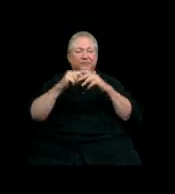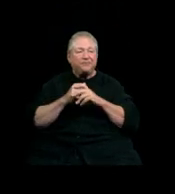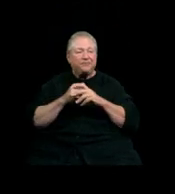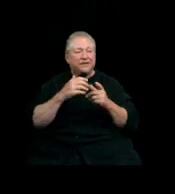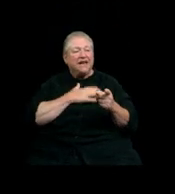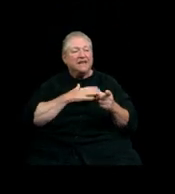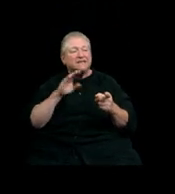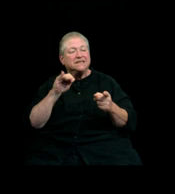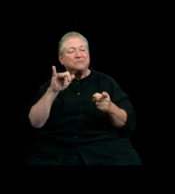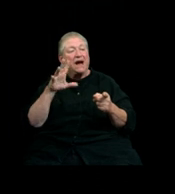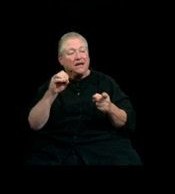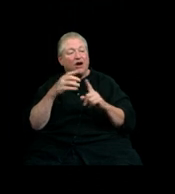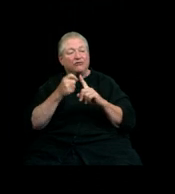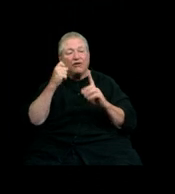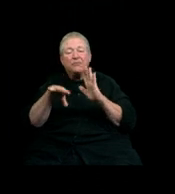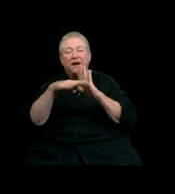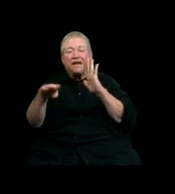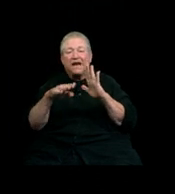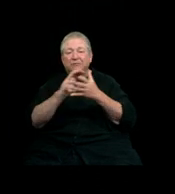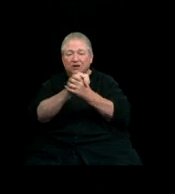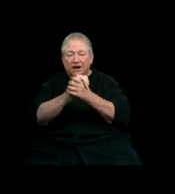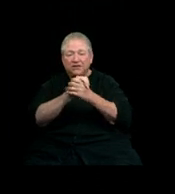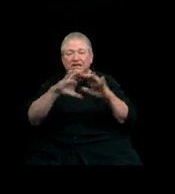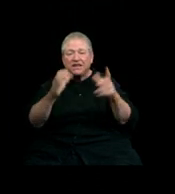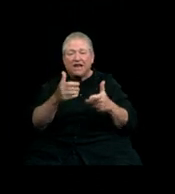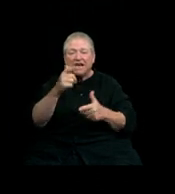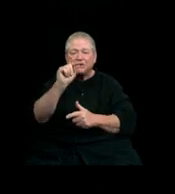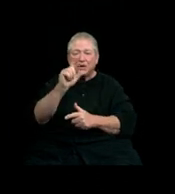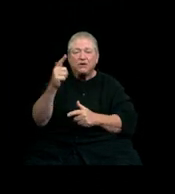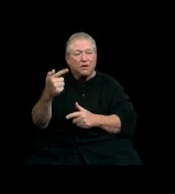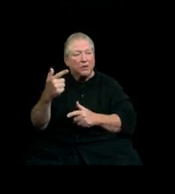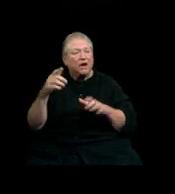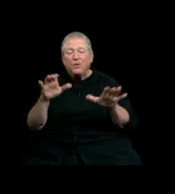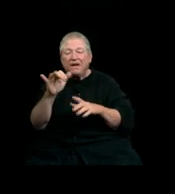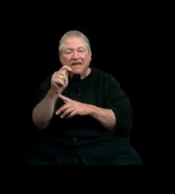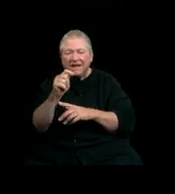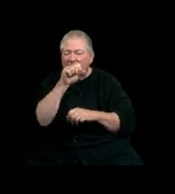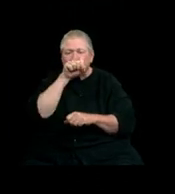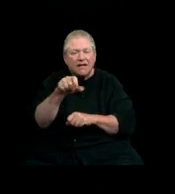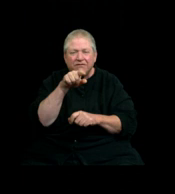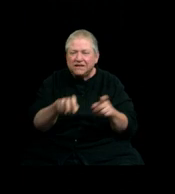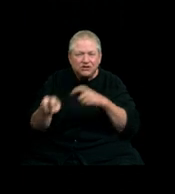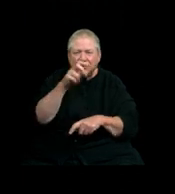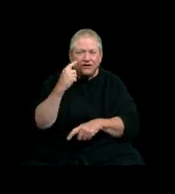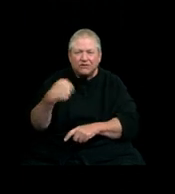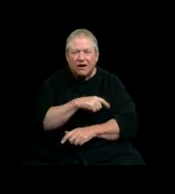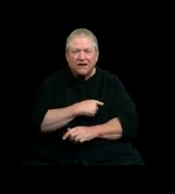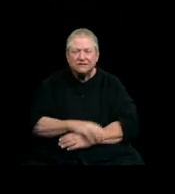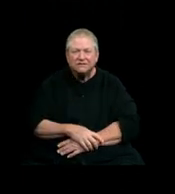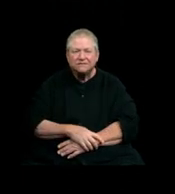This is Milo from Bellingham. Congratulations, class of 2021. We did it! I love this journey for us!